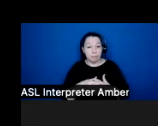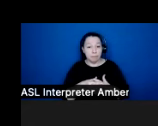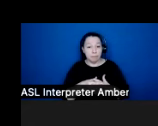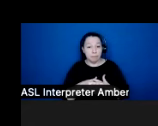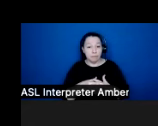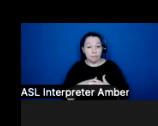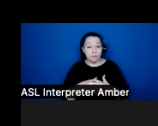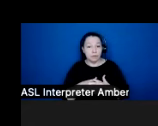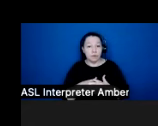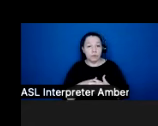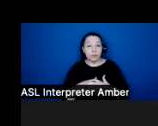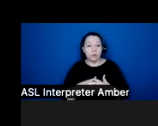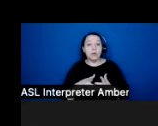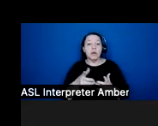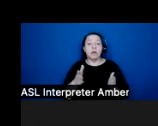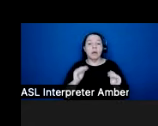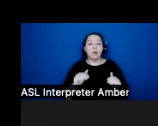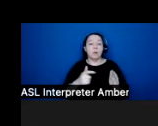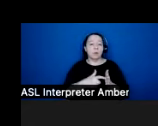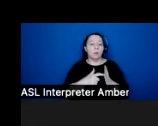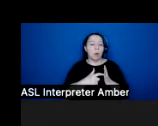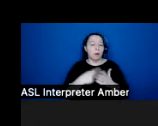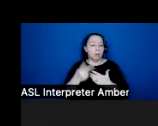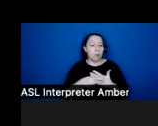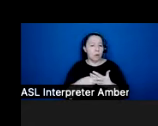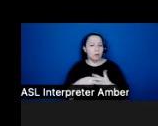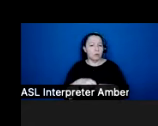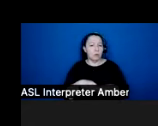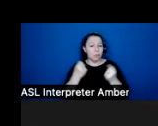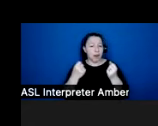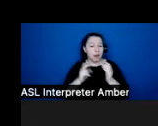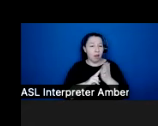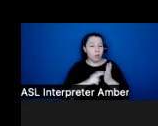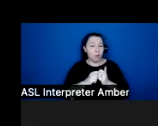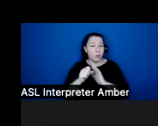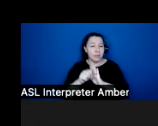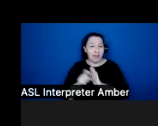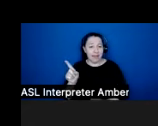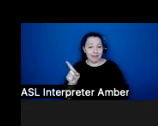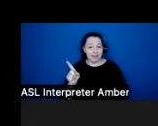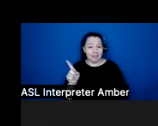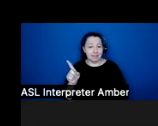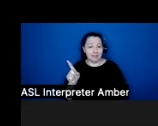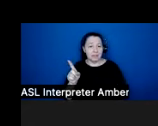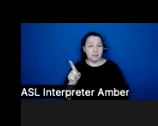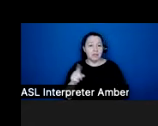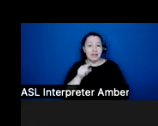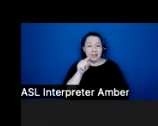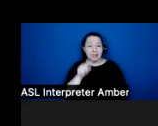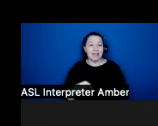So requires programs to breach contract with state. These are the